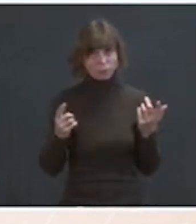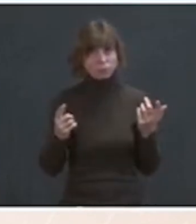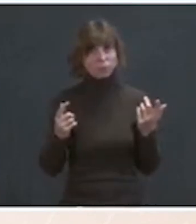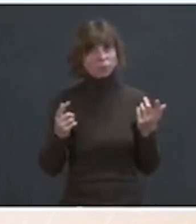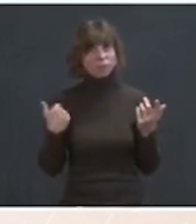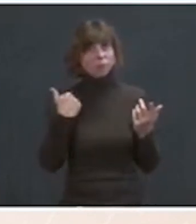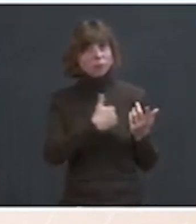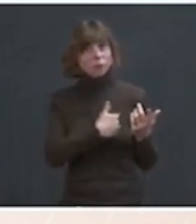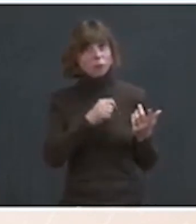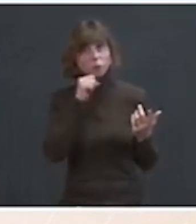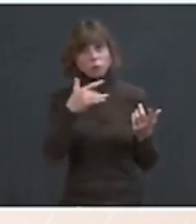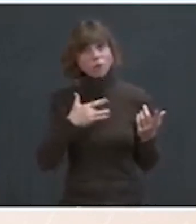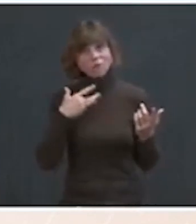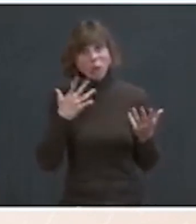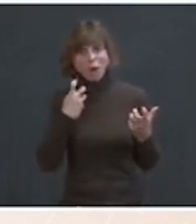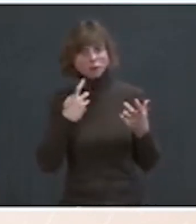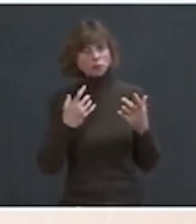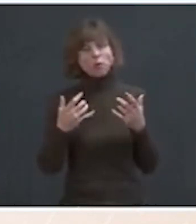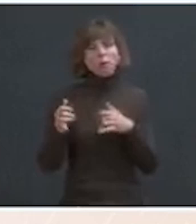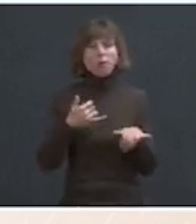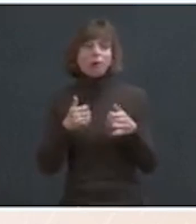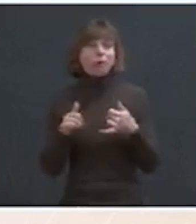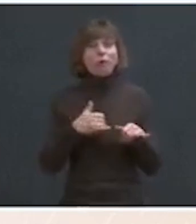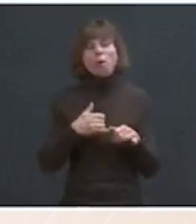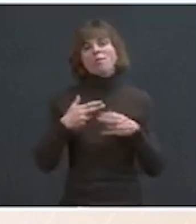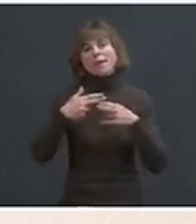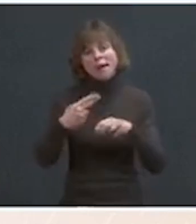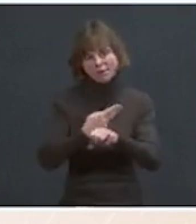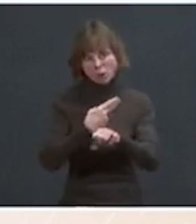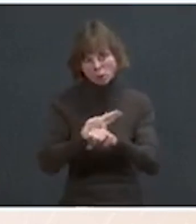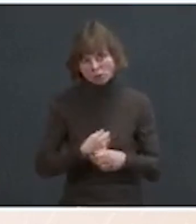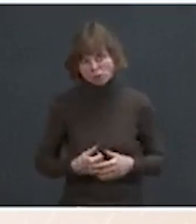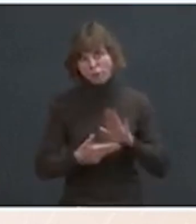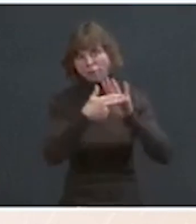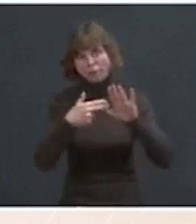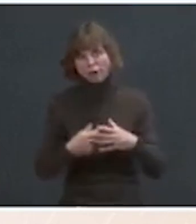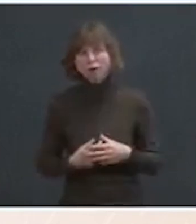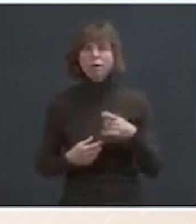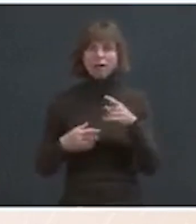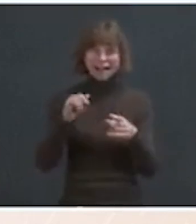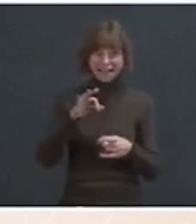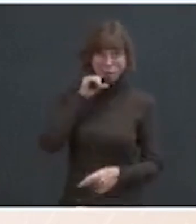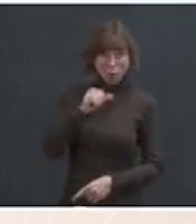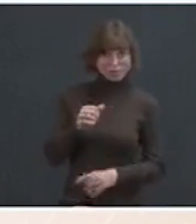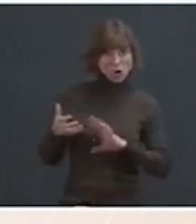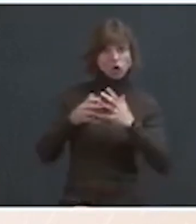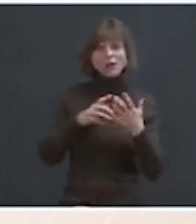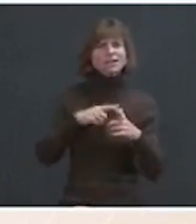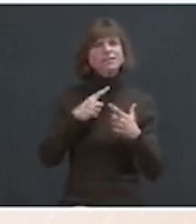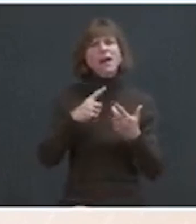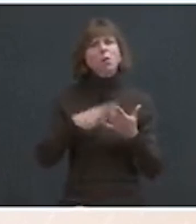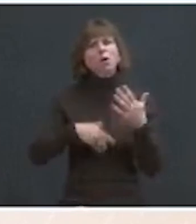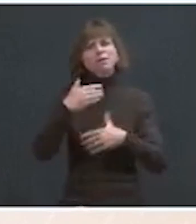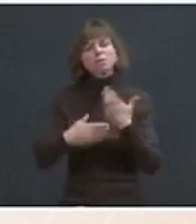need to play games with what it's called. But aren't those the steps that you would take if it was a crisis that you had on your hands?